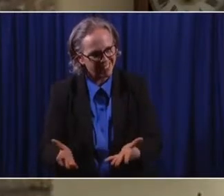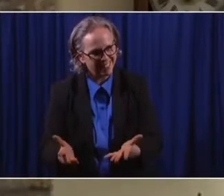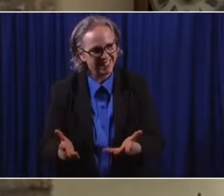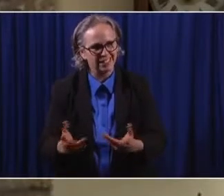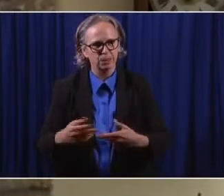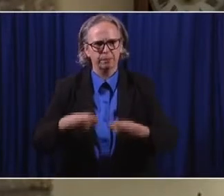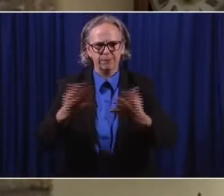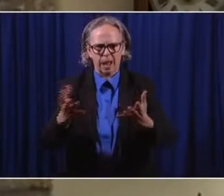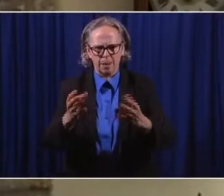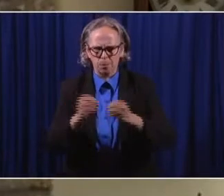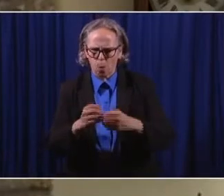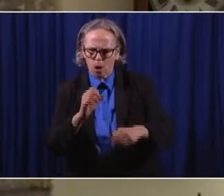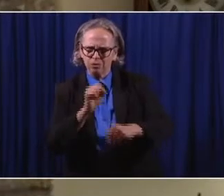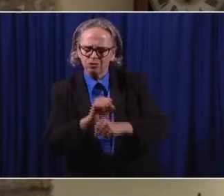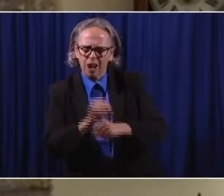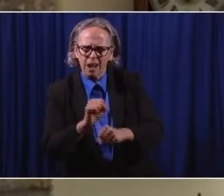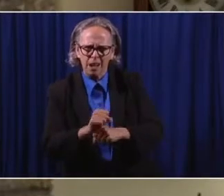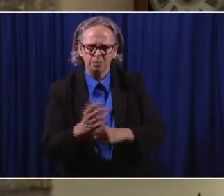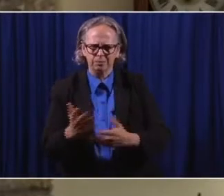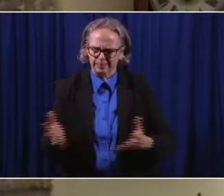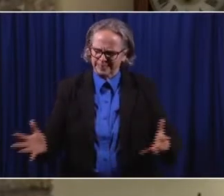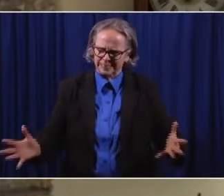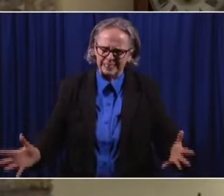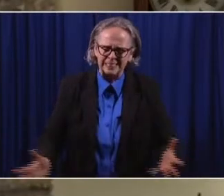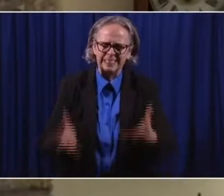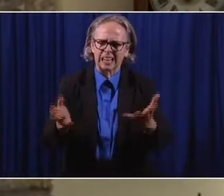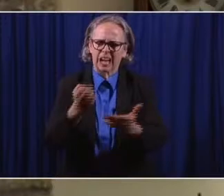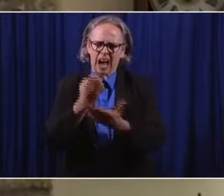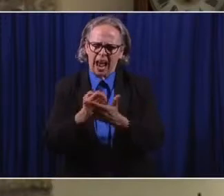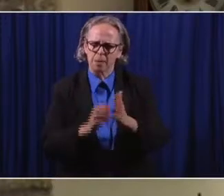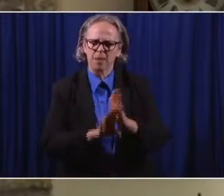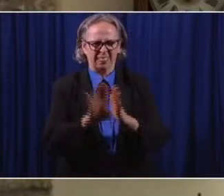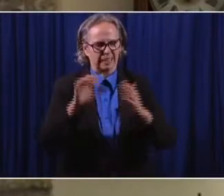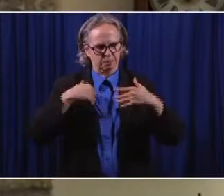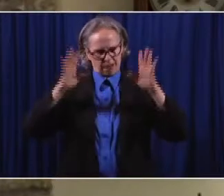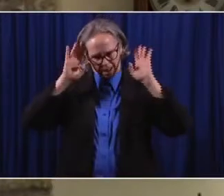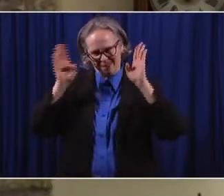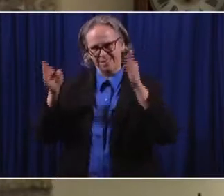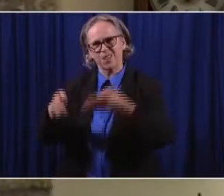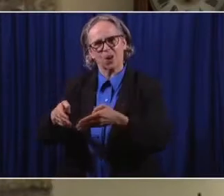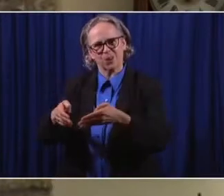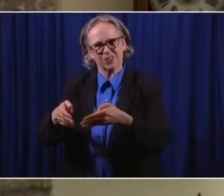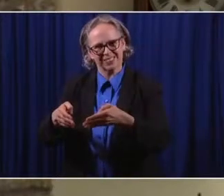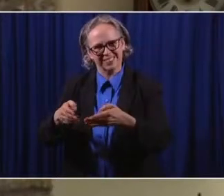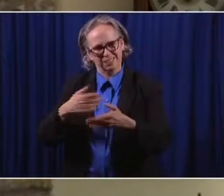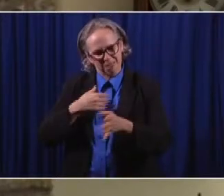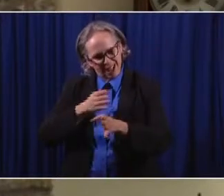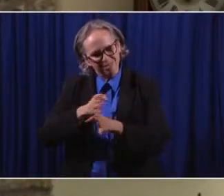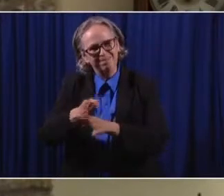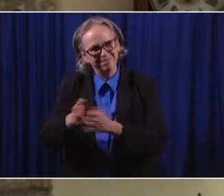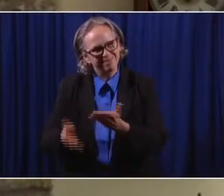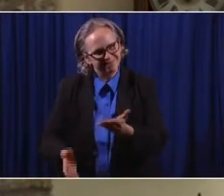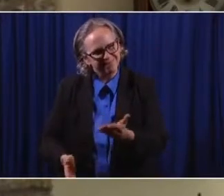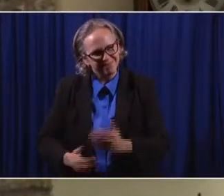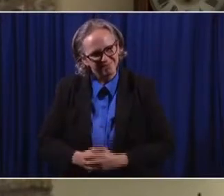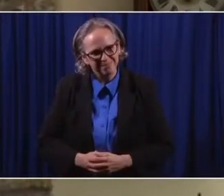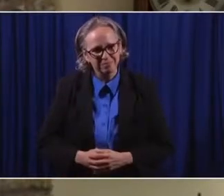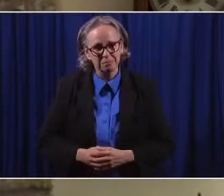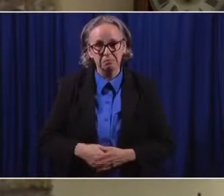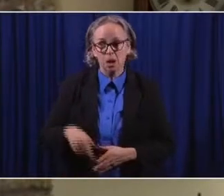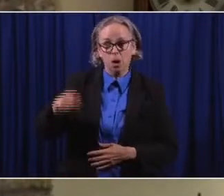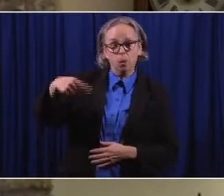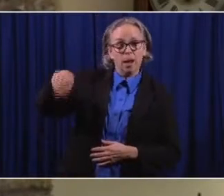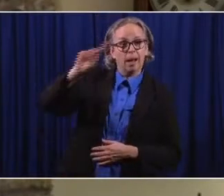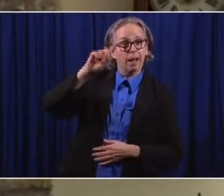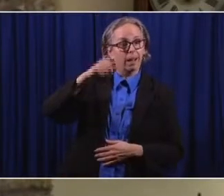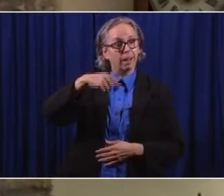and I'm going to stay focused on that. As far as whether I think there should be a vote,